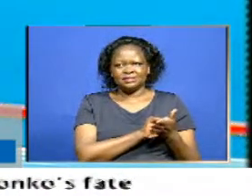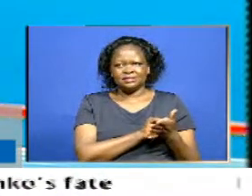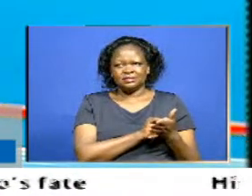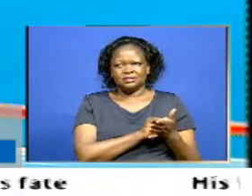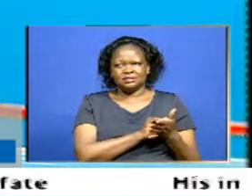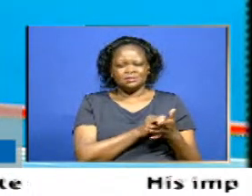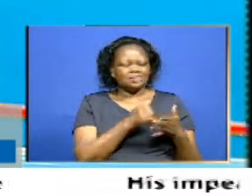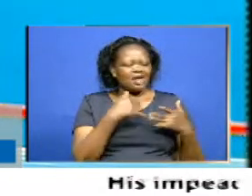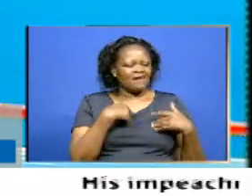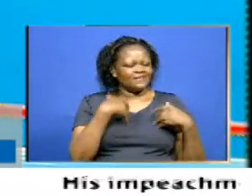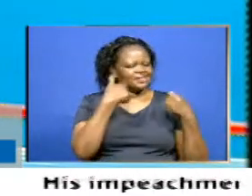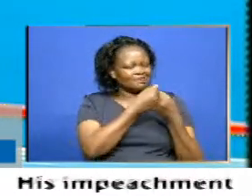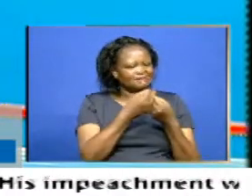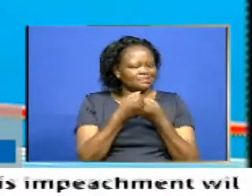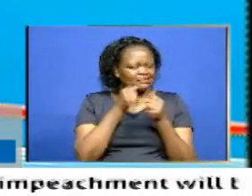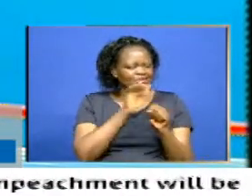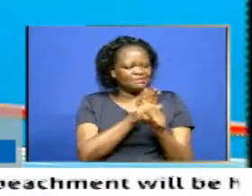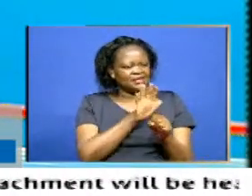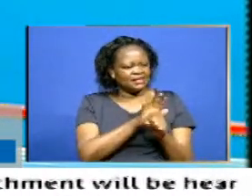various challenges,